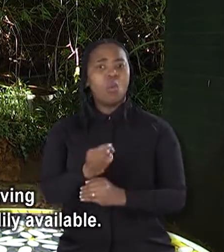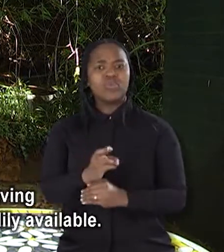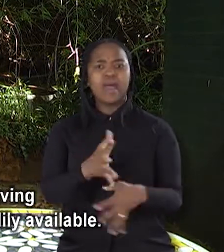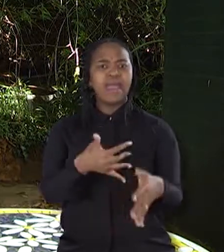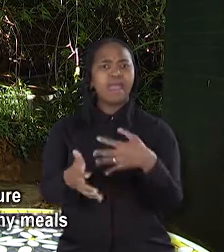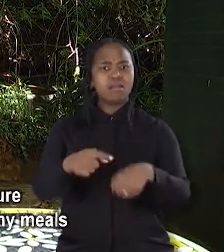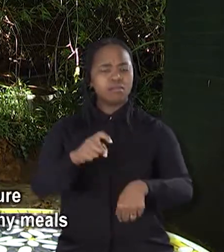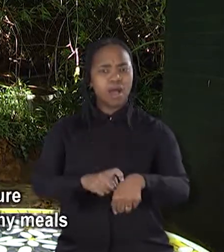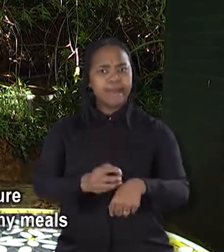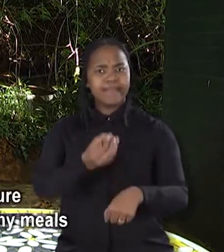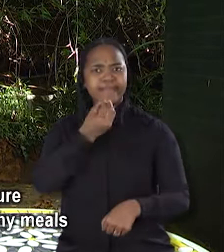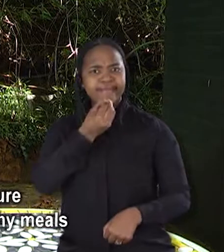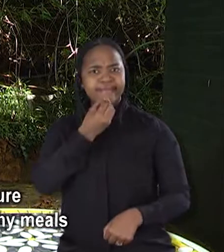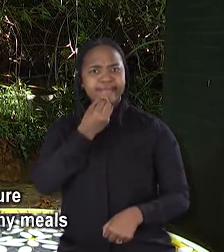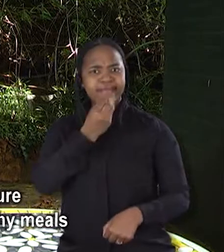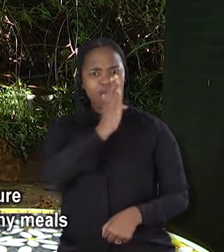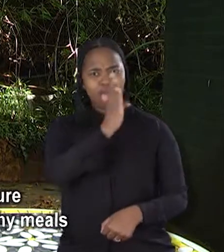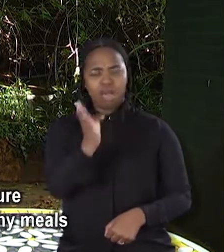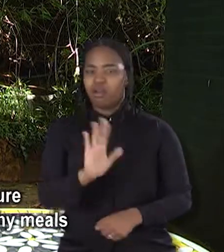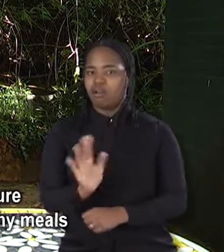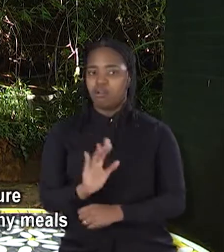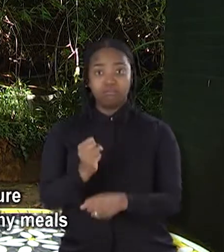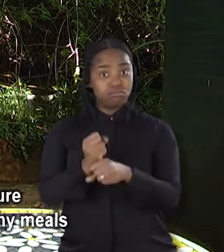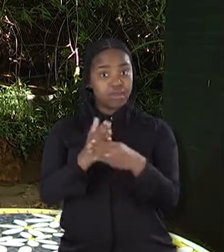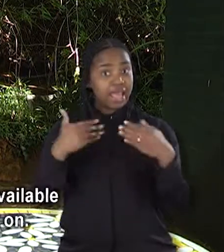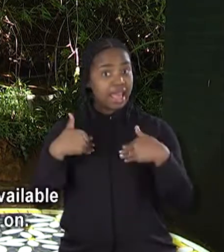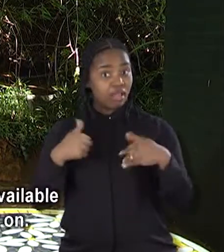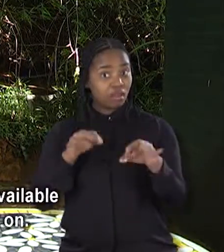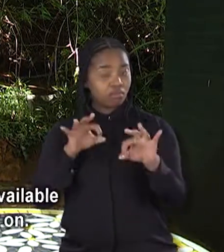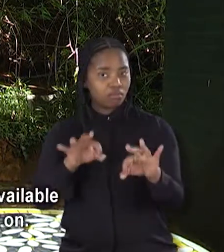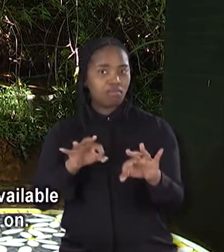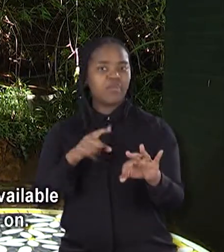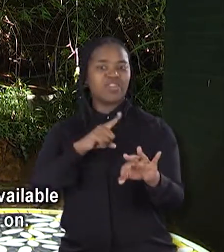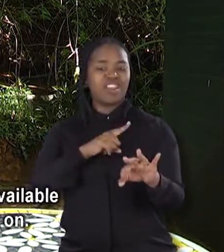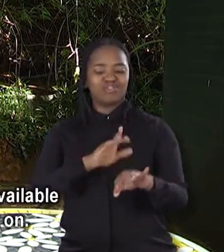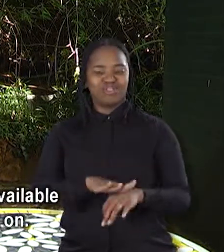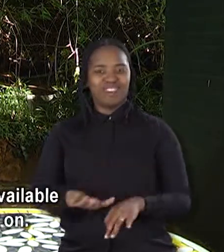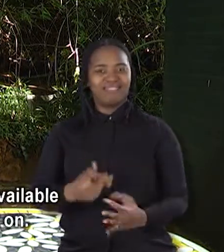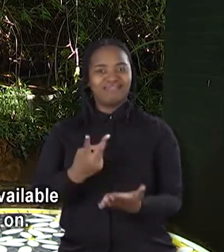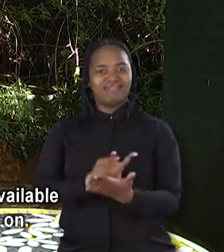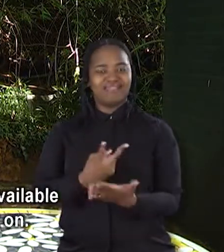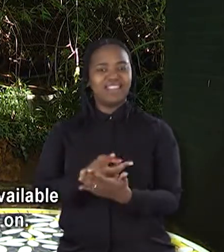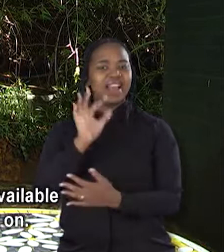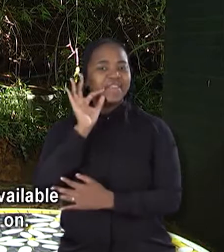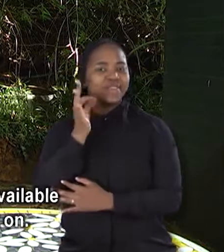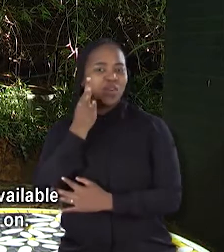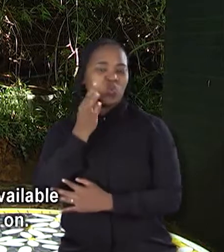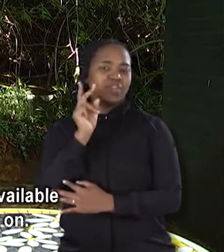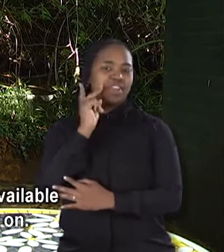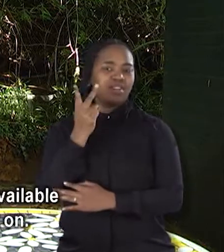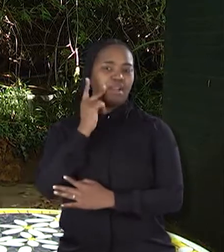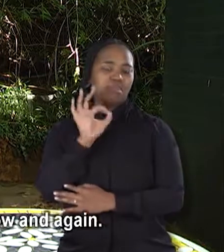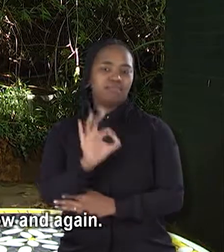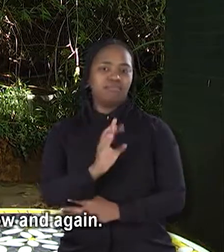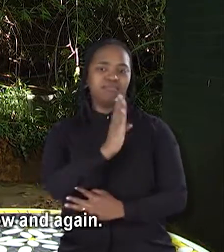readily available First make sure that there's healthy meals And then have fruits available that a child can